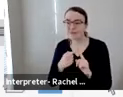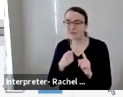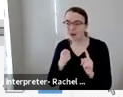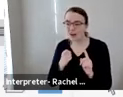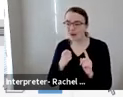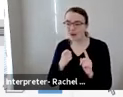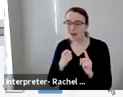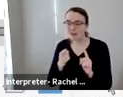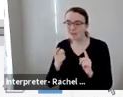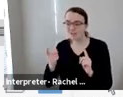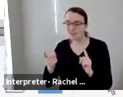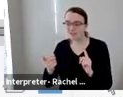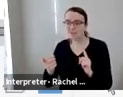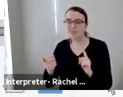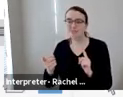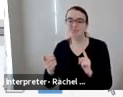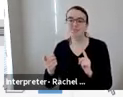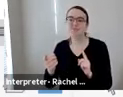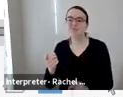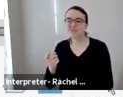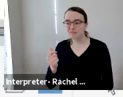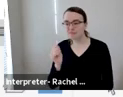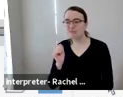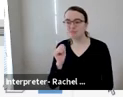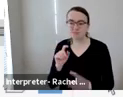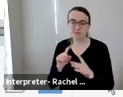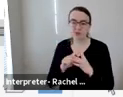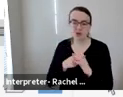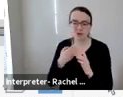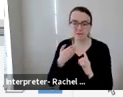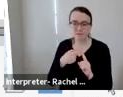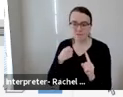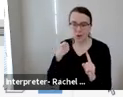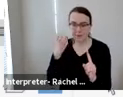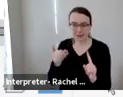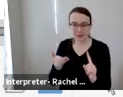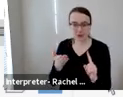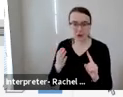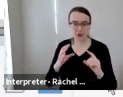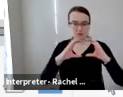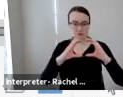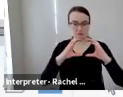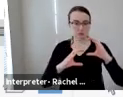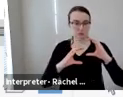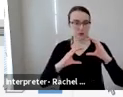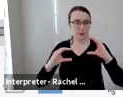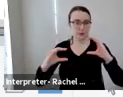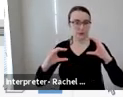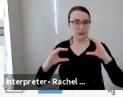profile plane offset, I'm going to start from here, right?